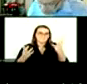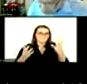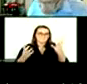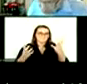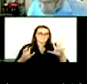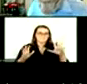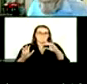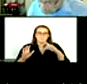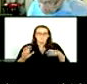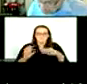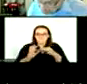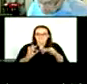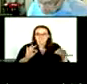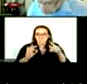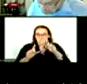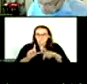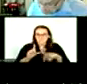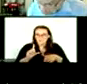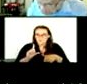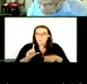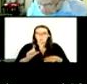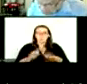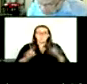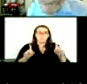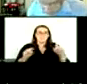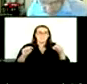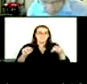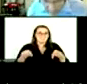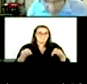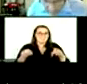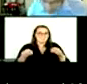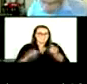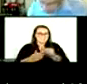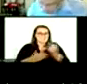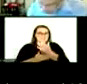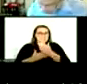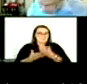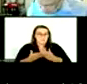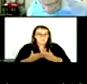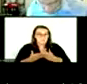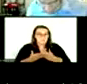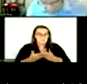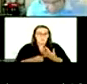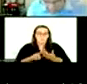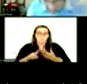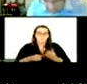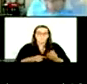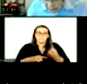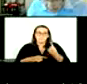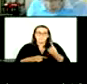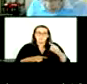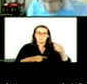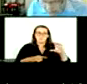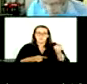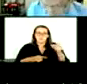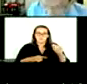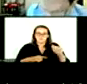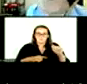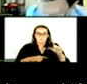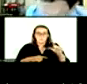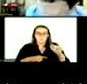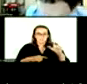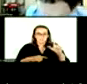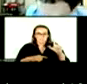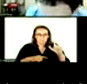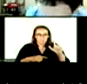certain language does not expire, but I will note this emergency does strike some language from the October 21 version related to programs no longer